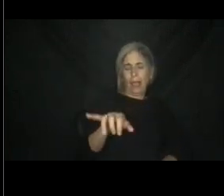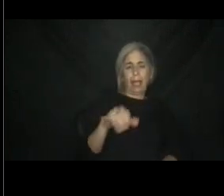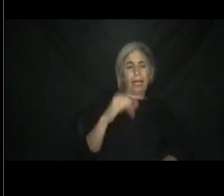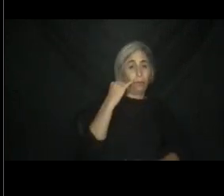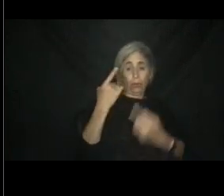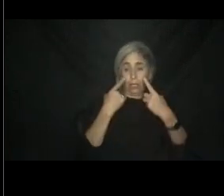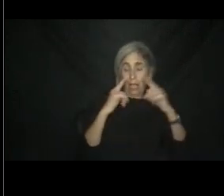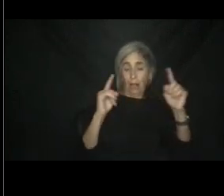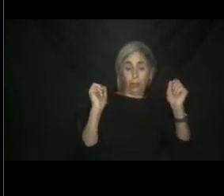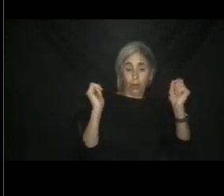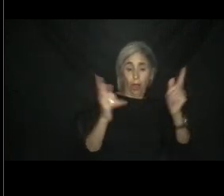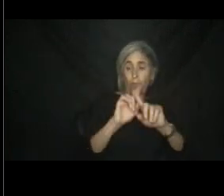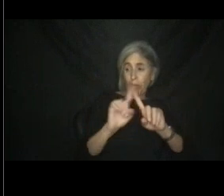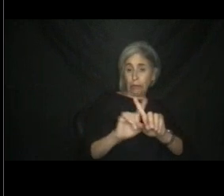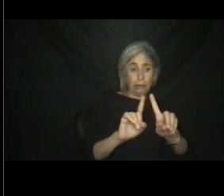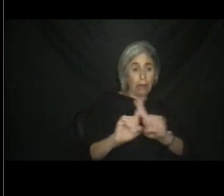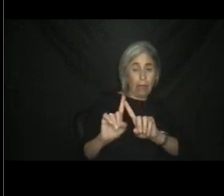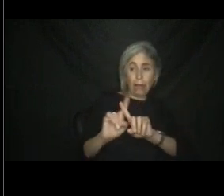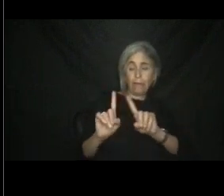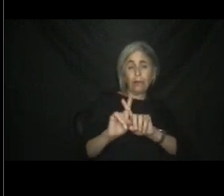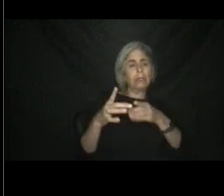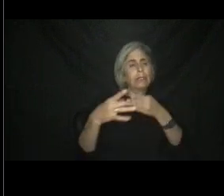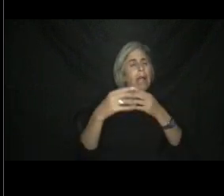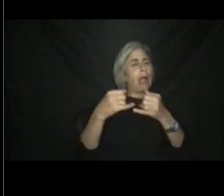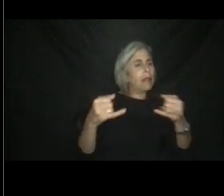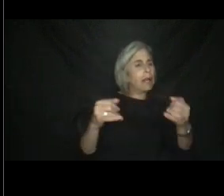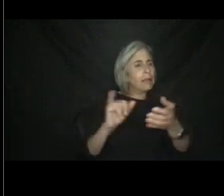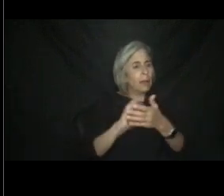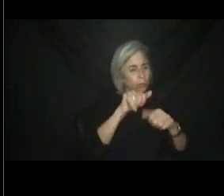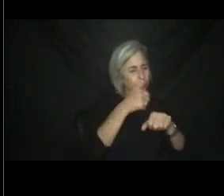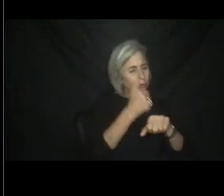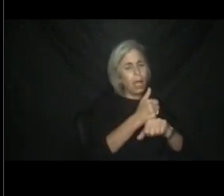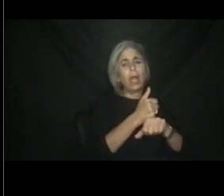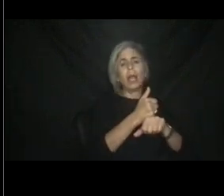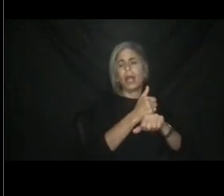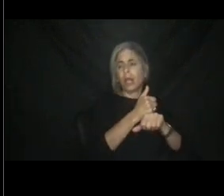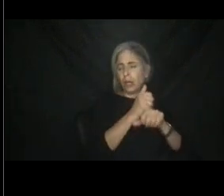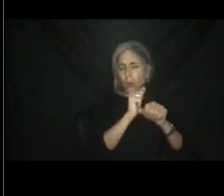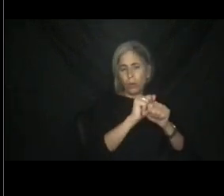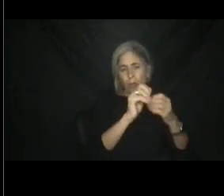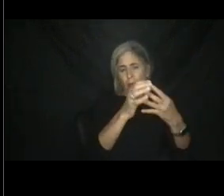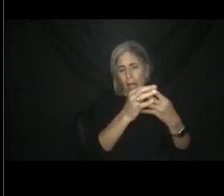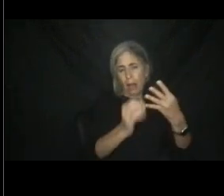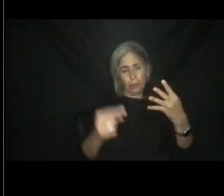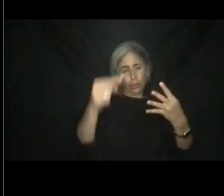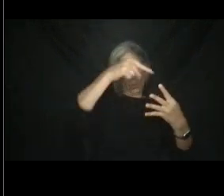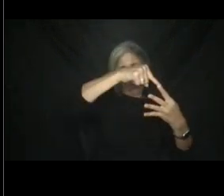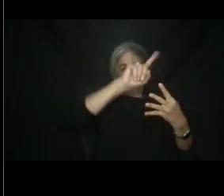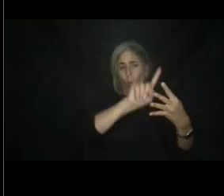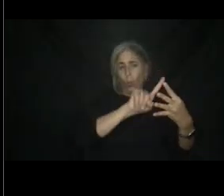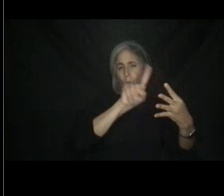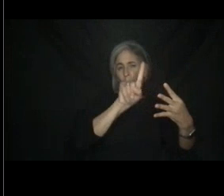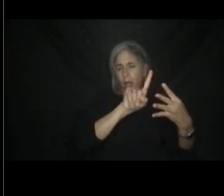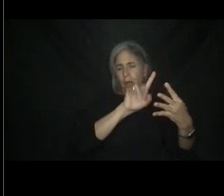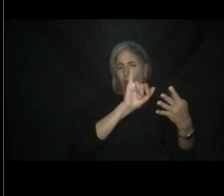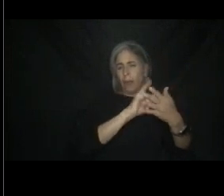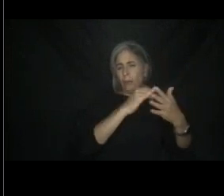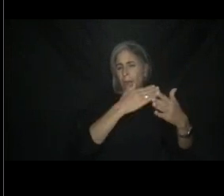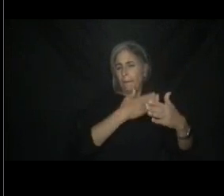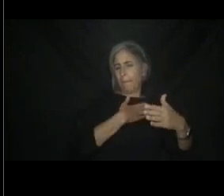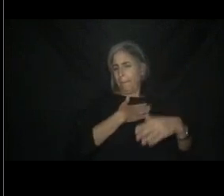all the different guidelines that we set with option 1, this was my